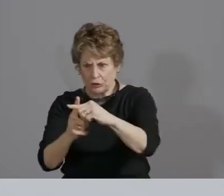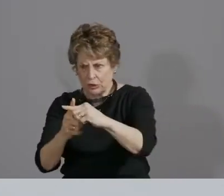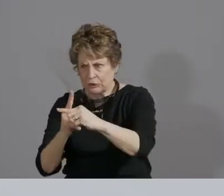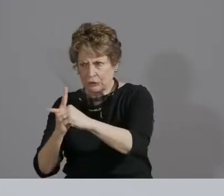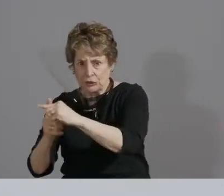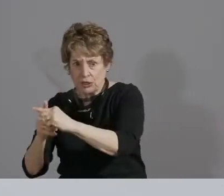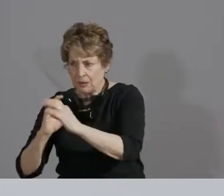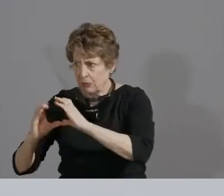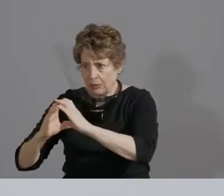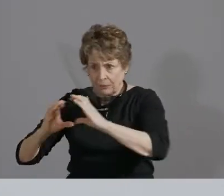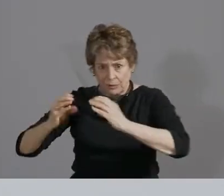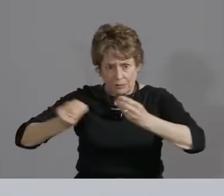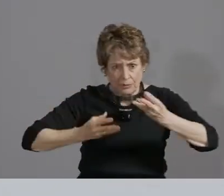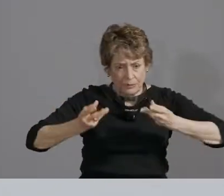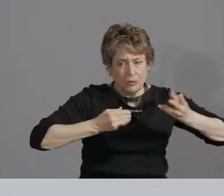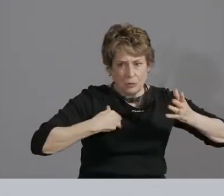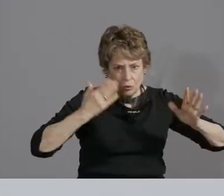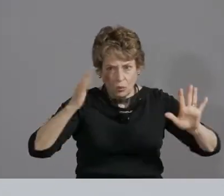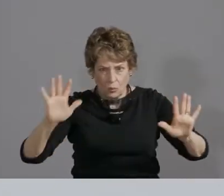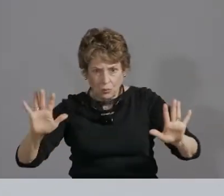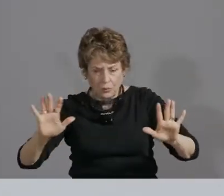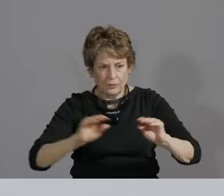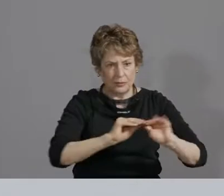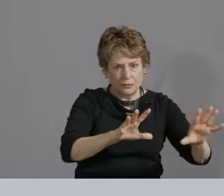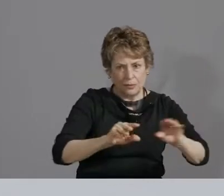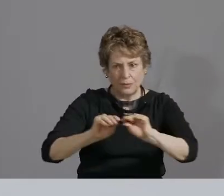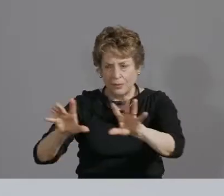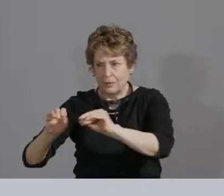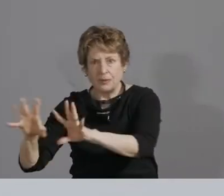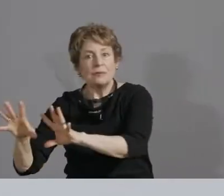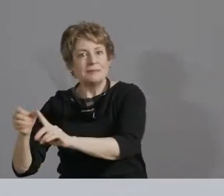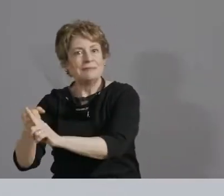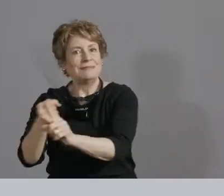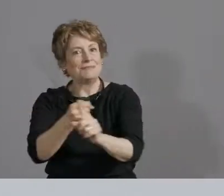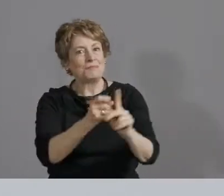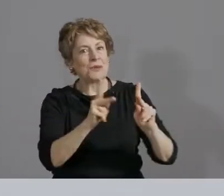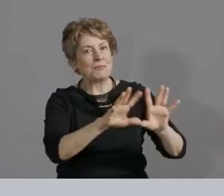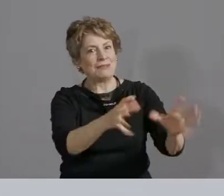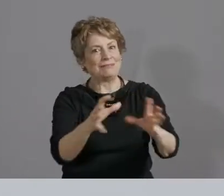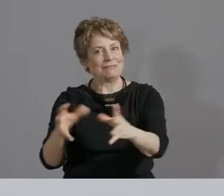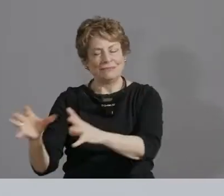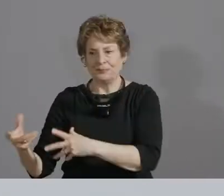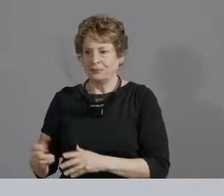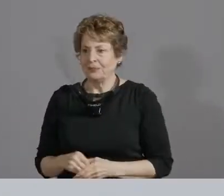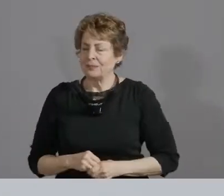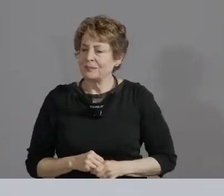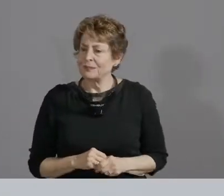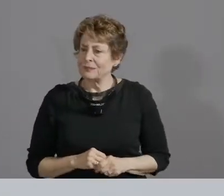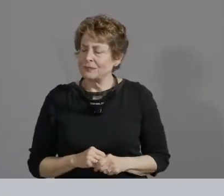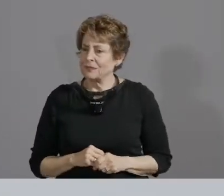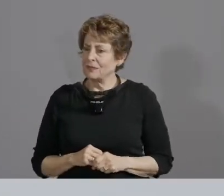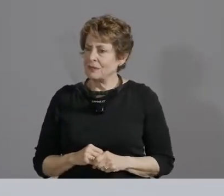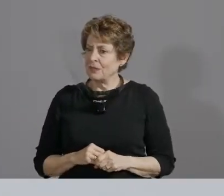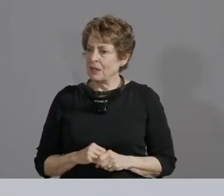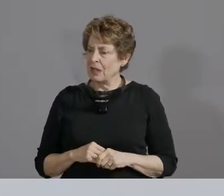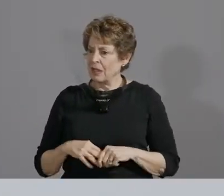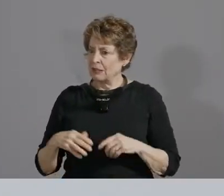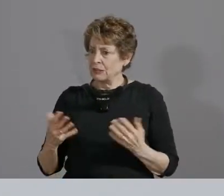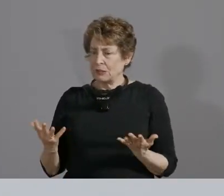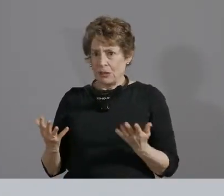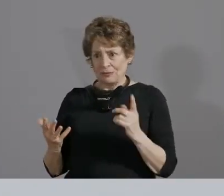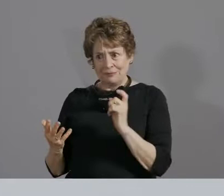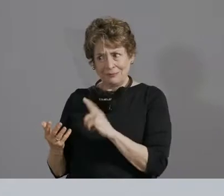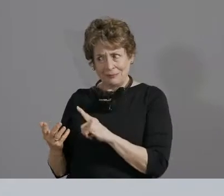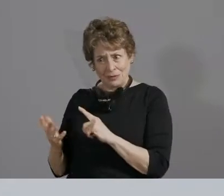as we can. So are we ever going to get to an 80%, 75-80% where you have